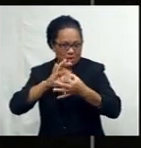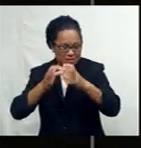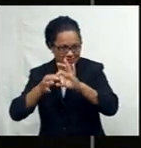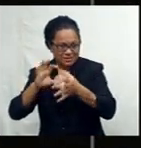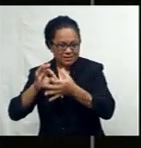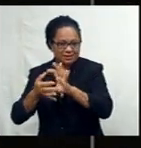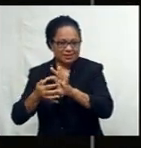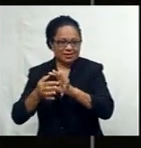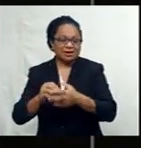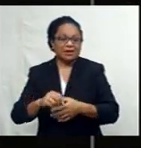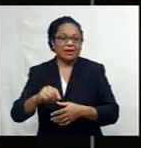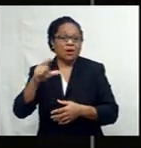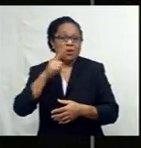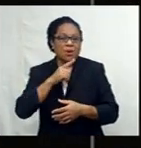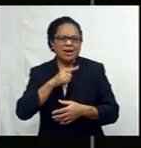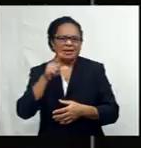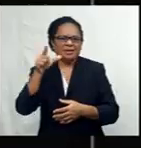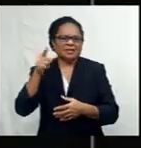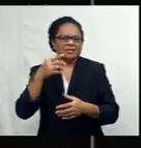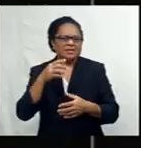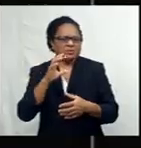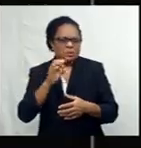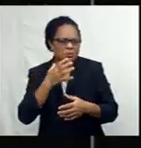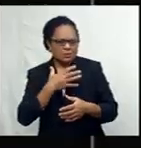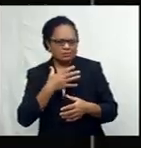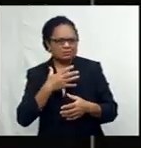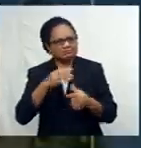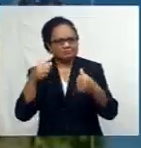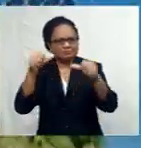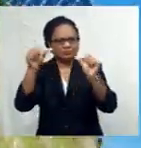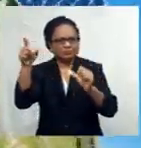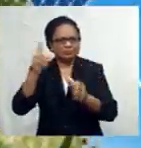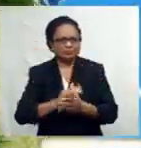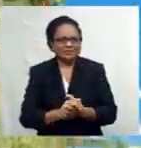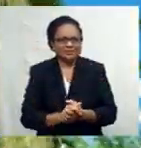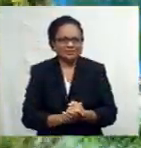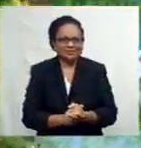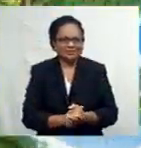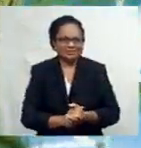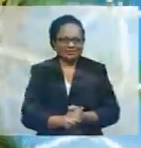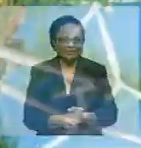beyond carbon neutrality event. It's been hailed a success.